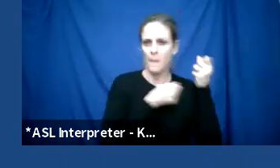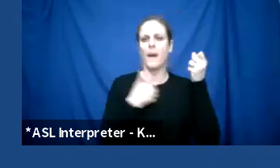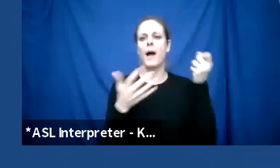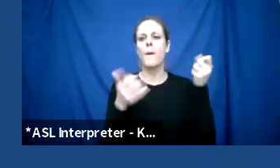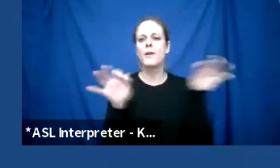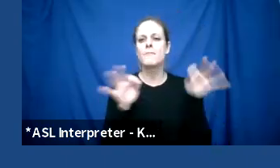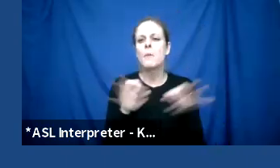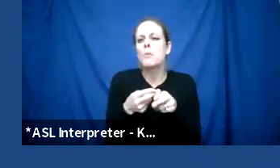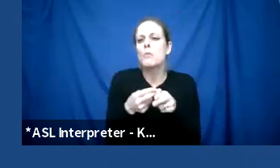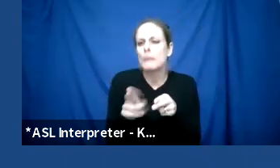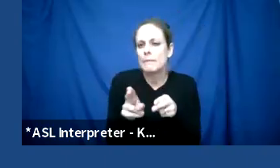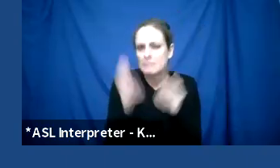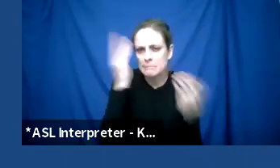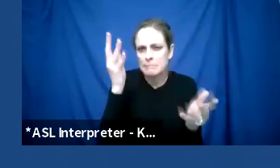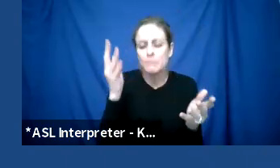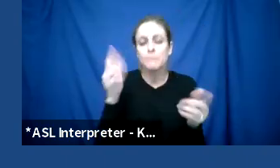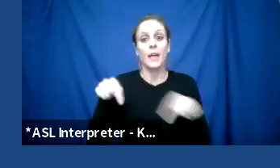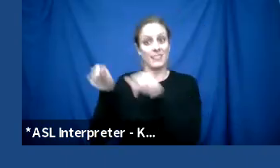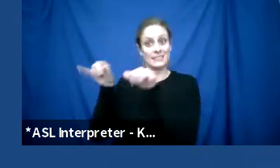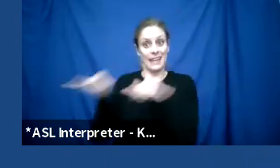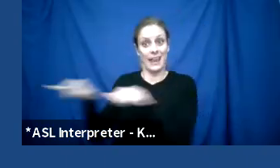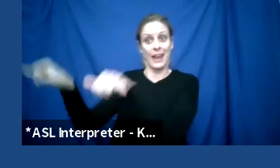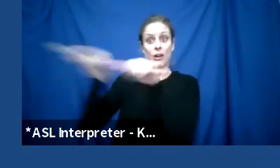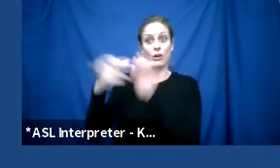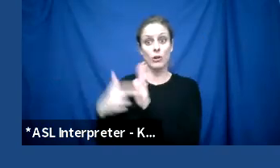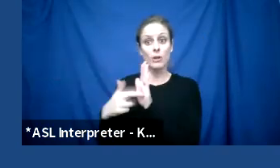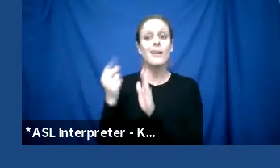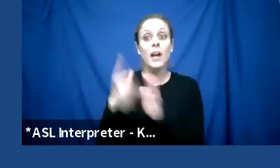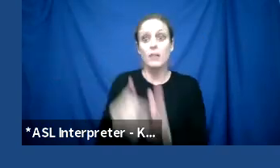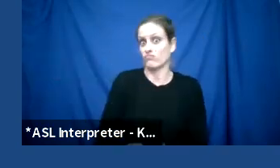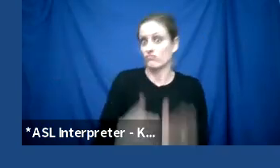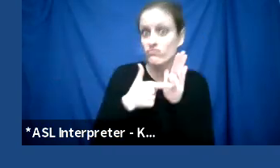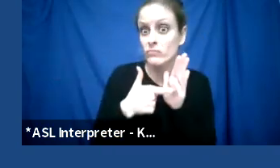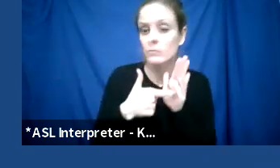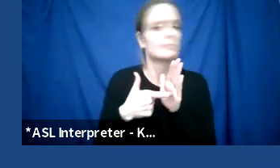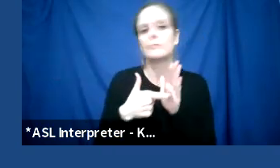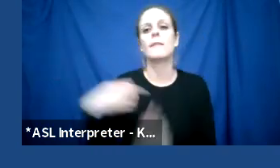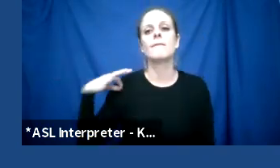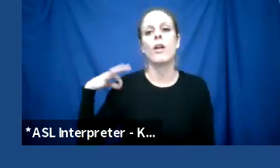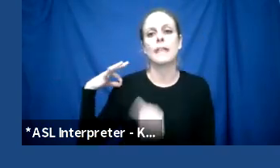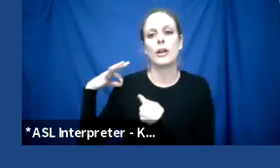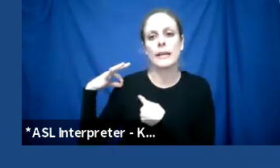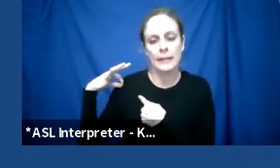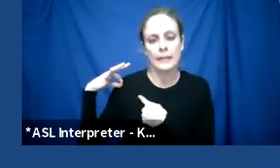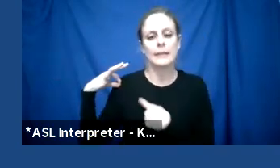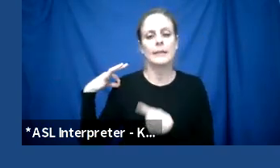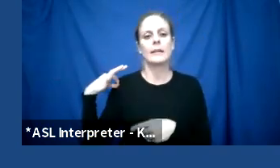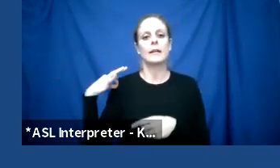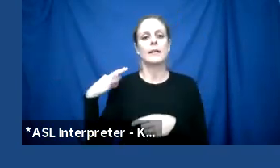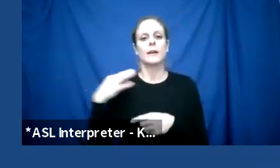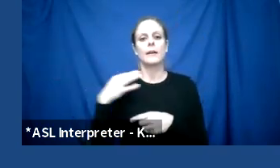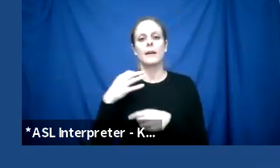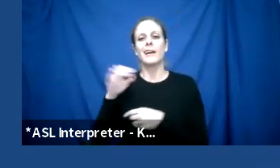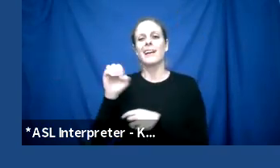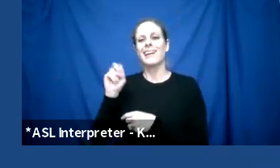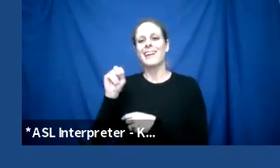this brief thing and say that the standards are voluntary. So what we call an enforcement agency, such